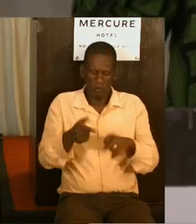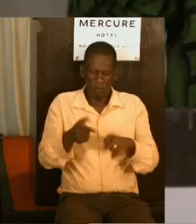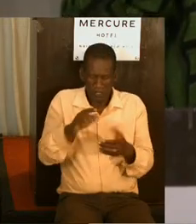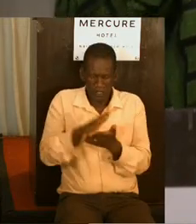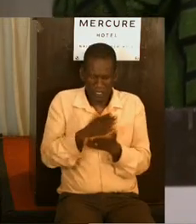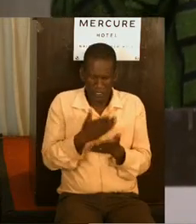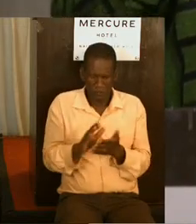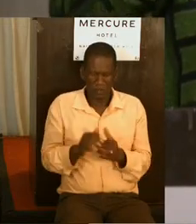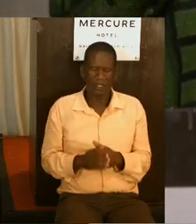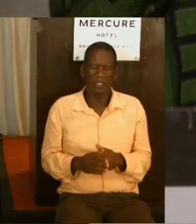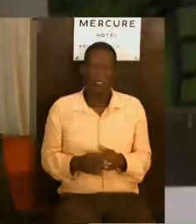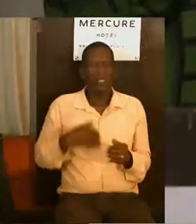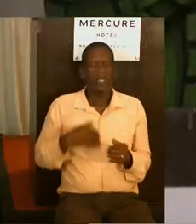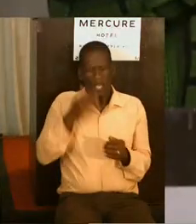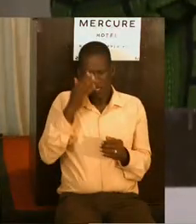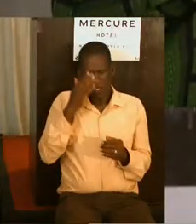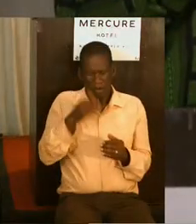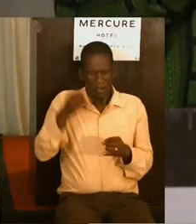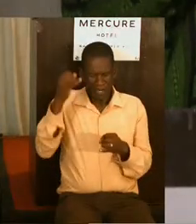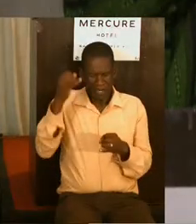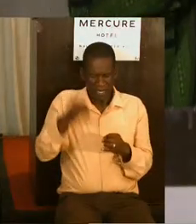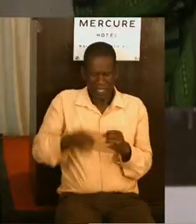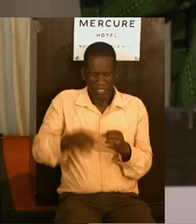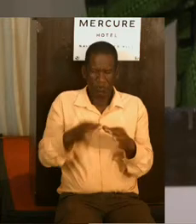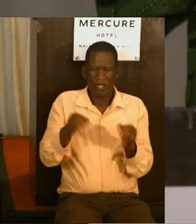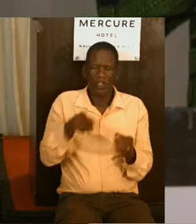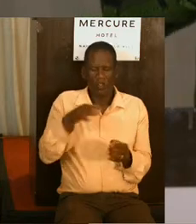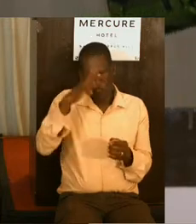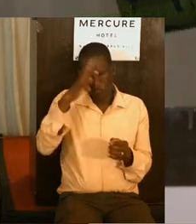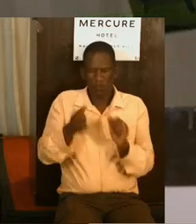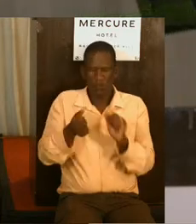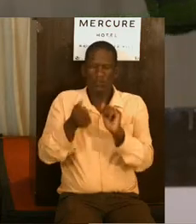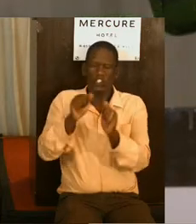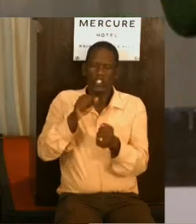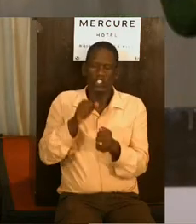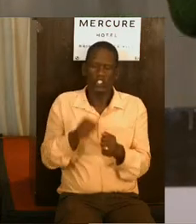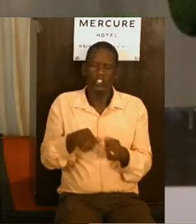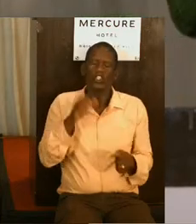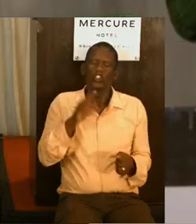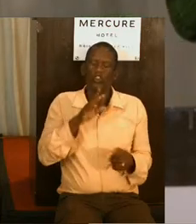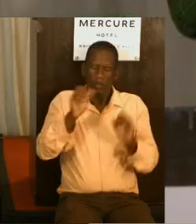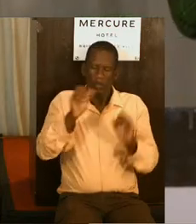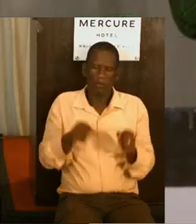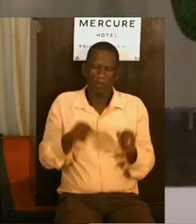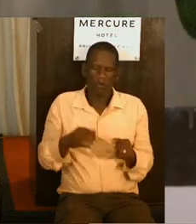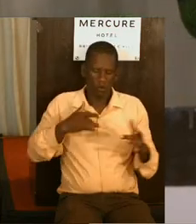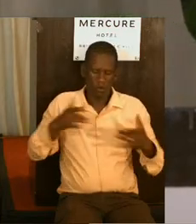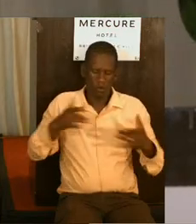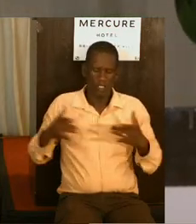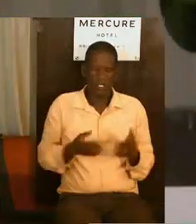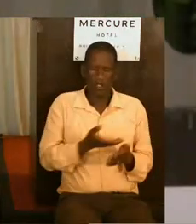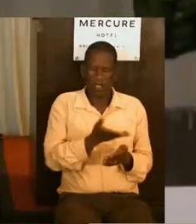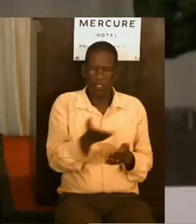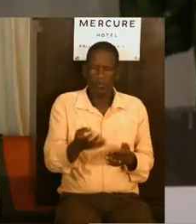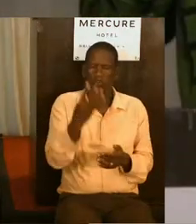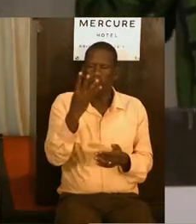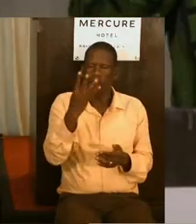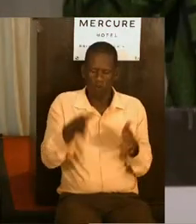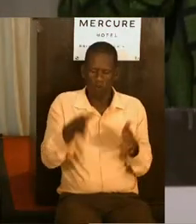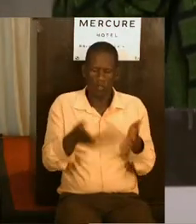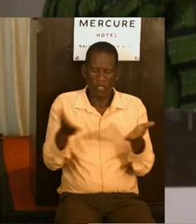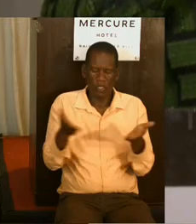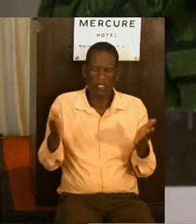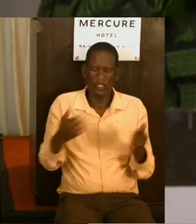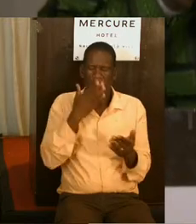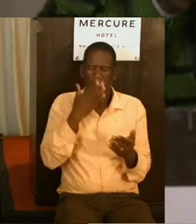session I think my parting short is that your theory of change should be able to consider those four Pathways